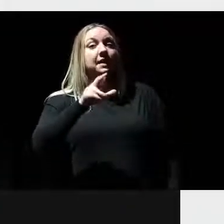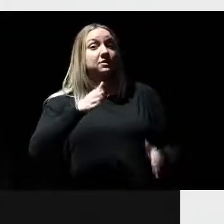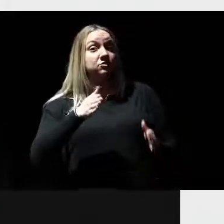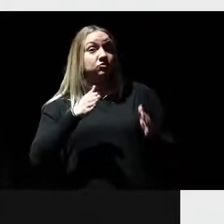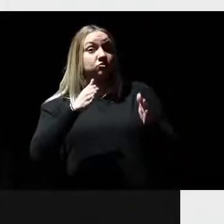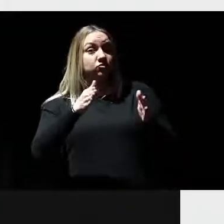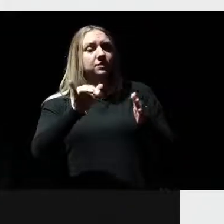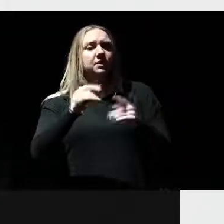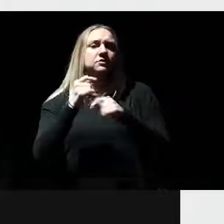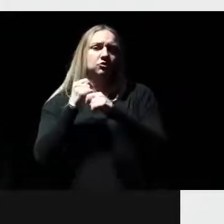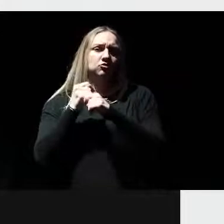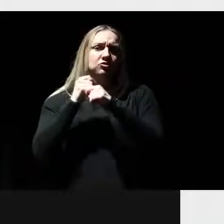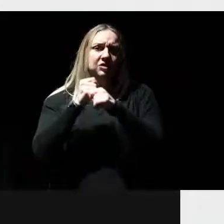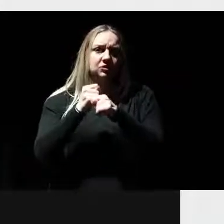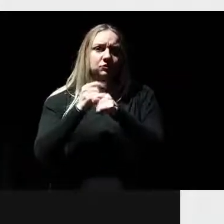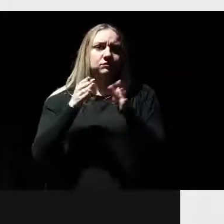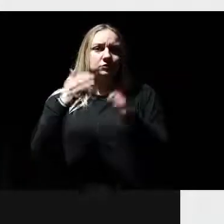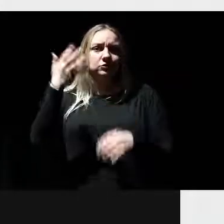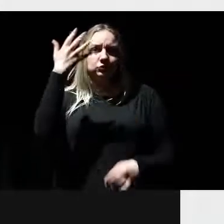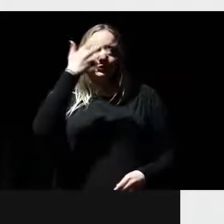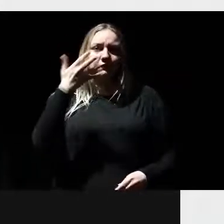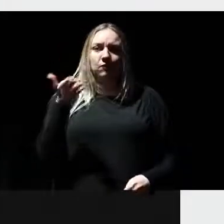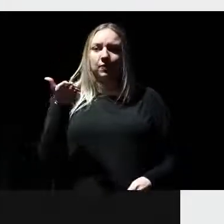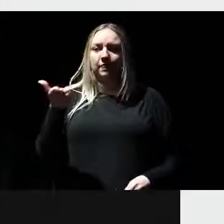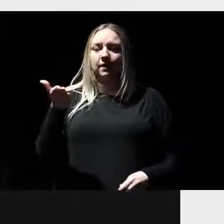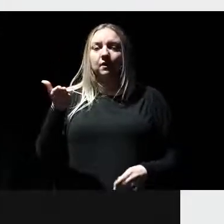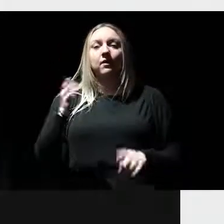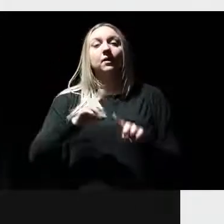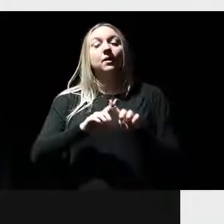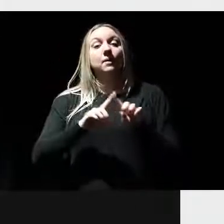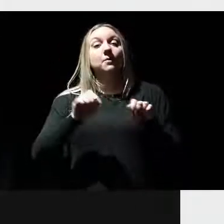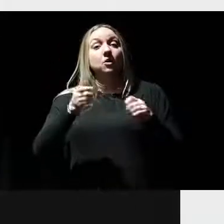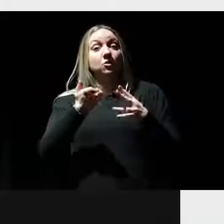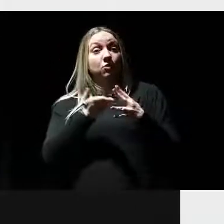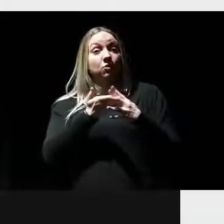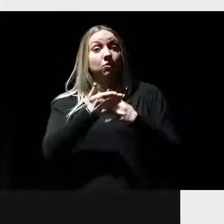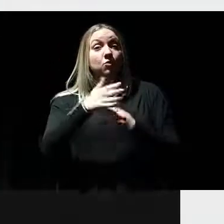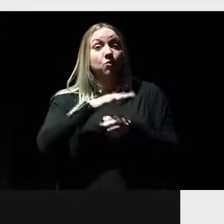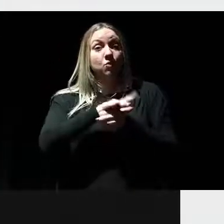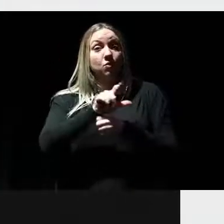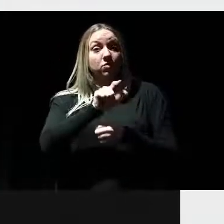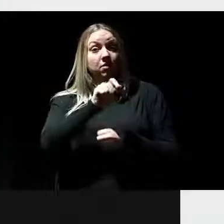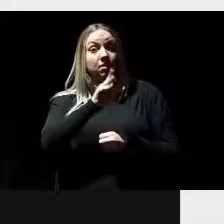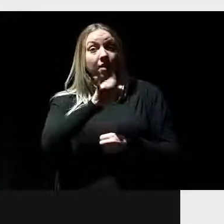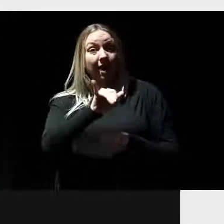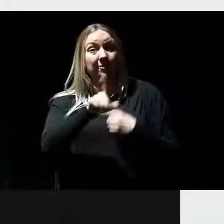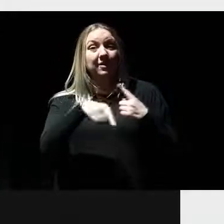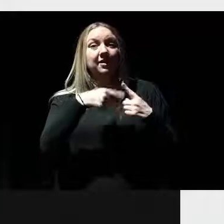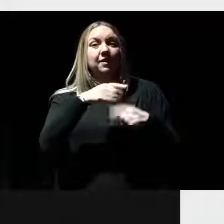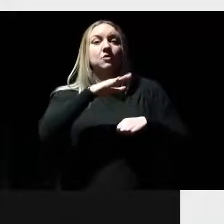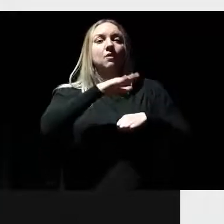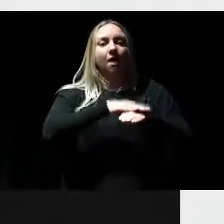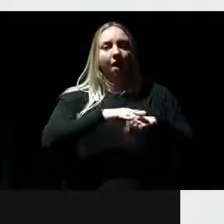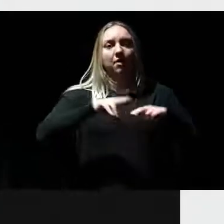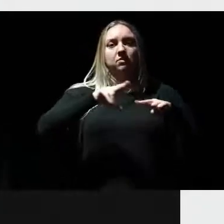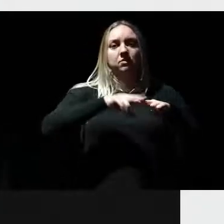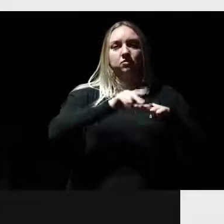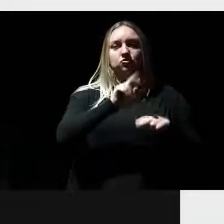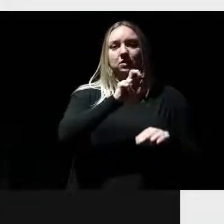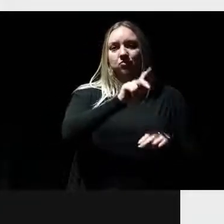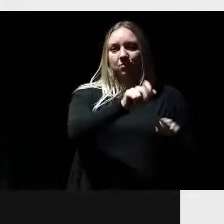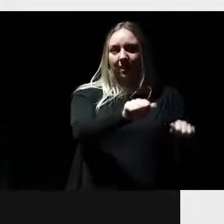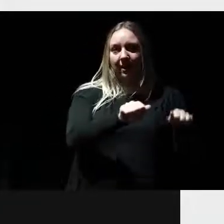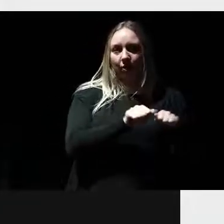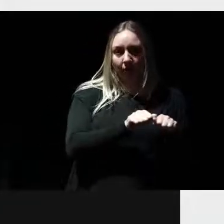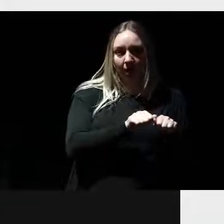front and sidewalk entry to the building. You can walk right through the lobby and you're on the other side, you're on the track side right